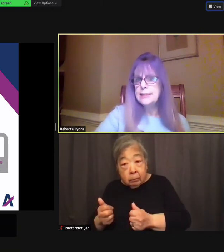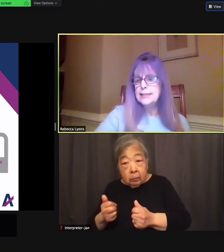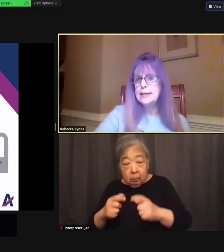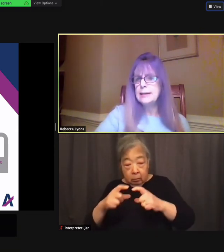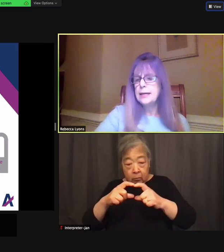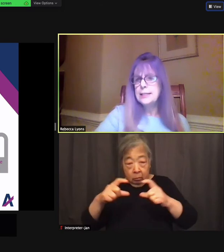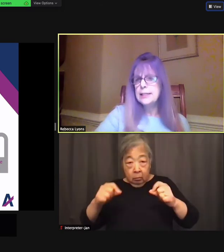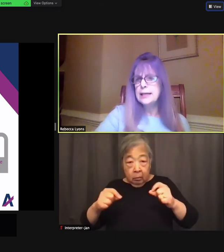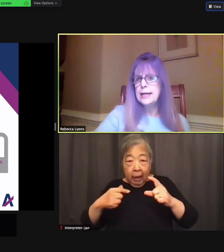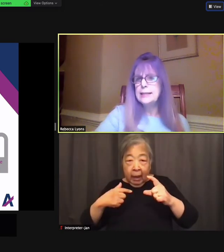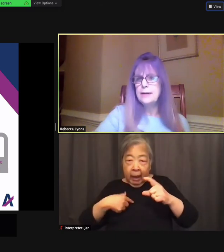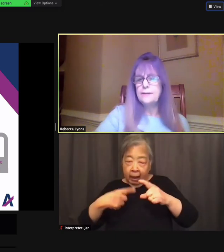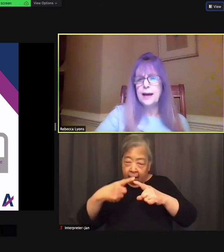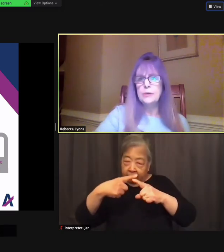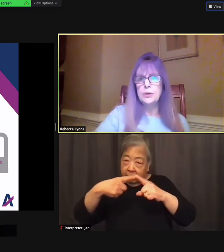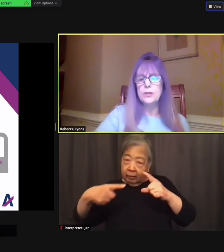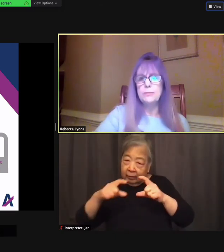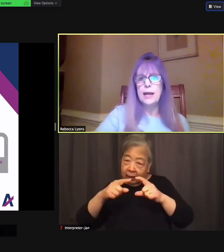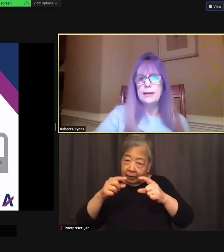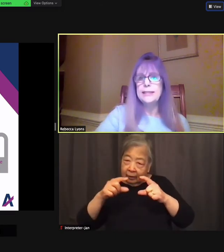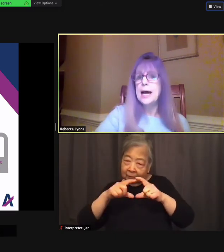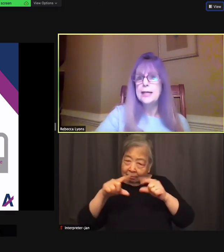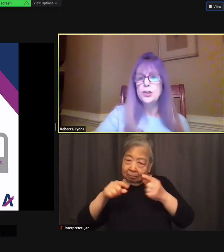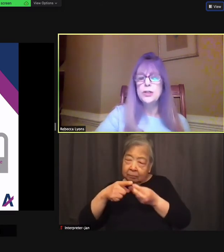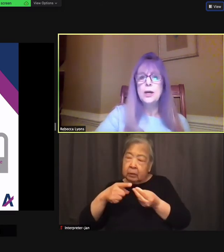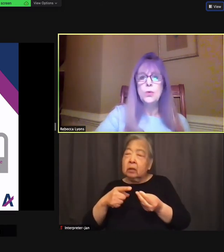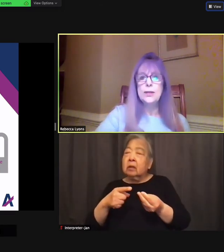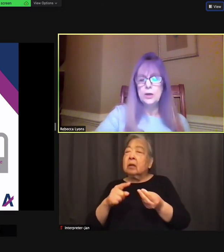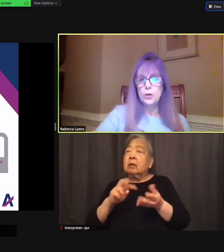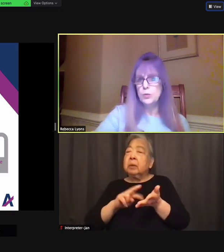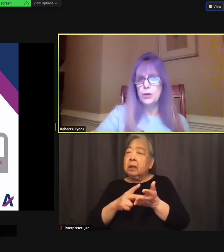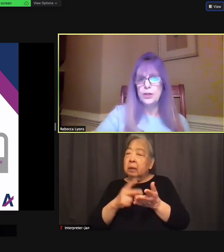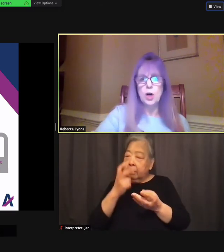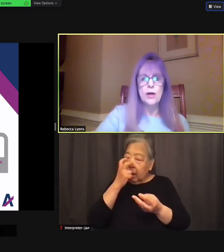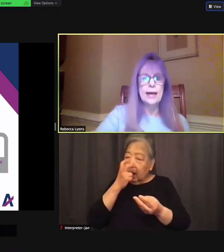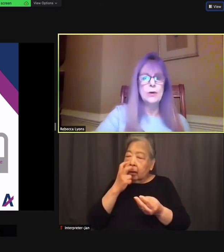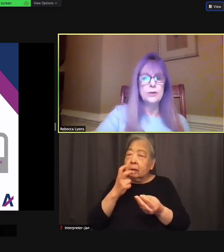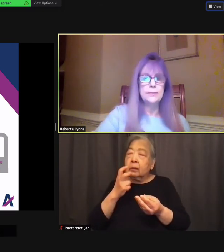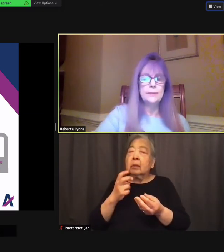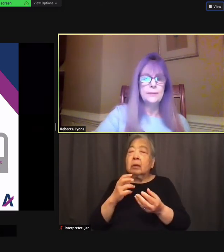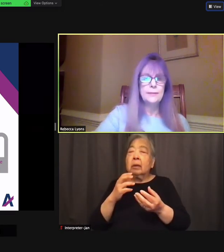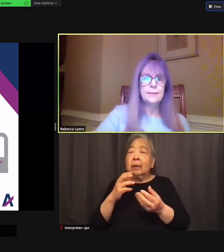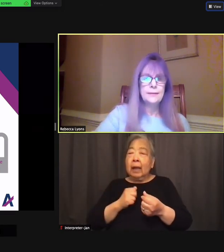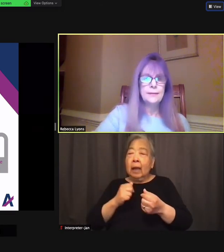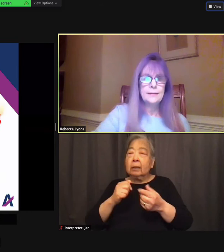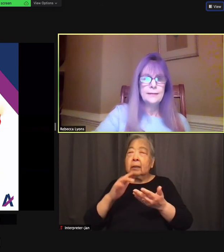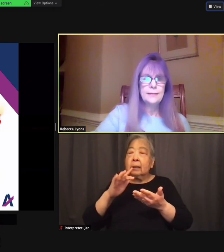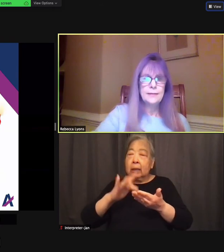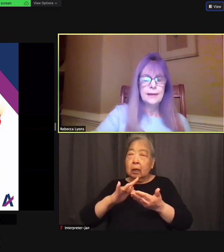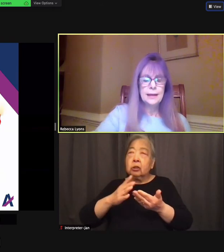be easily identifiable by touch when they go to pull the card out.